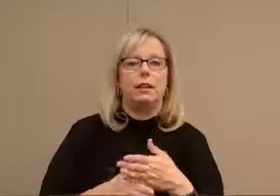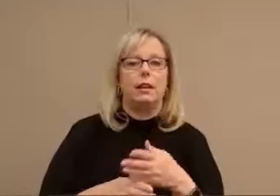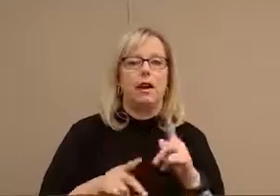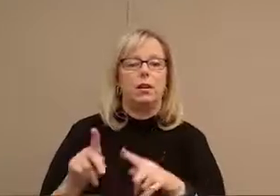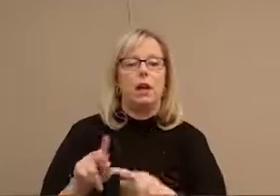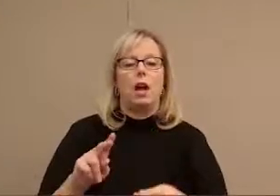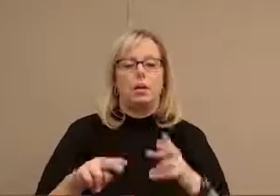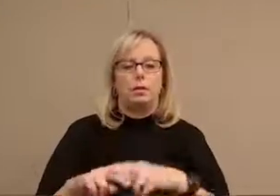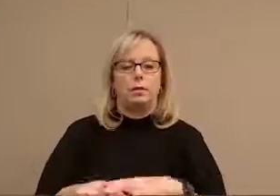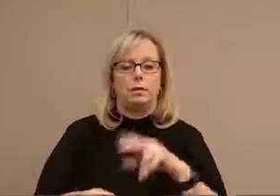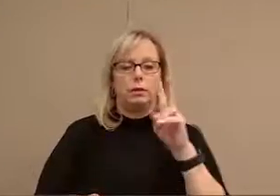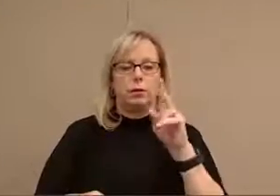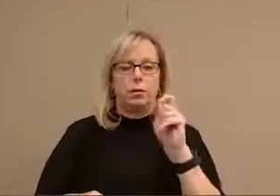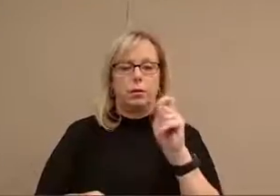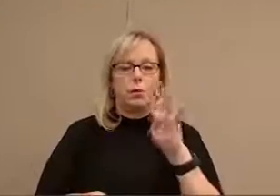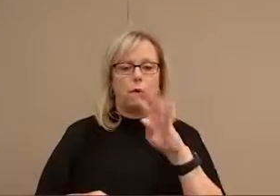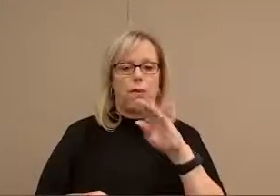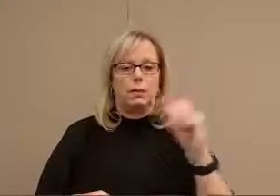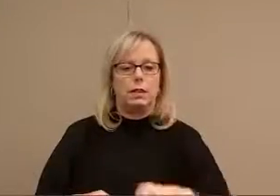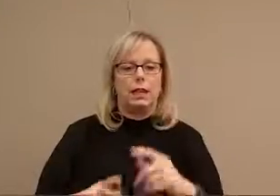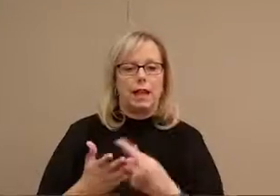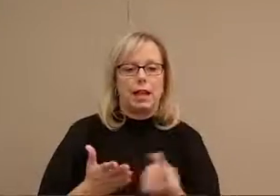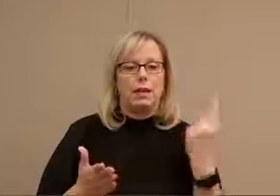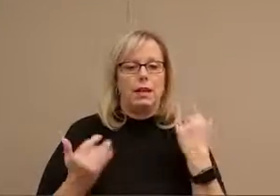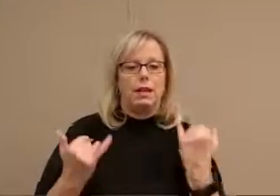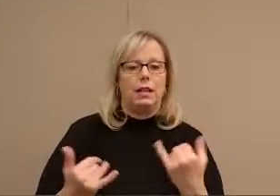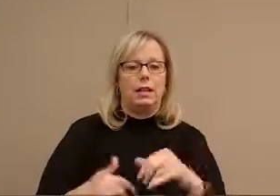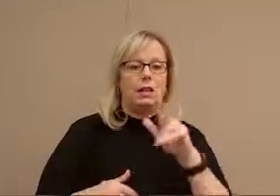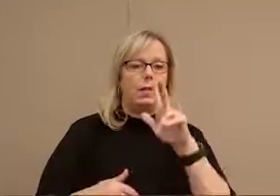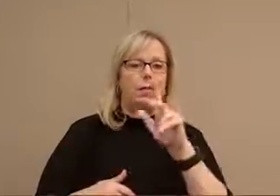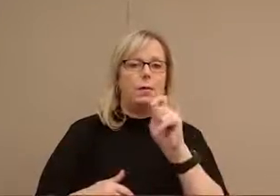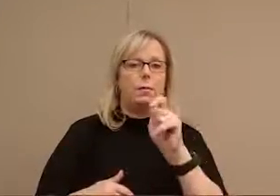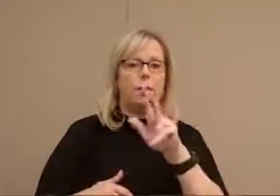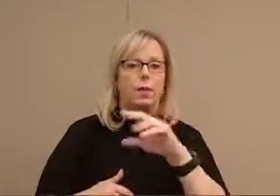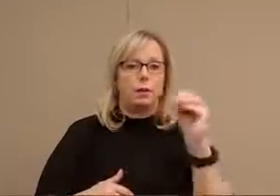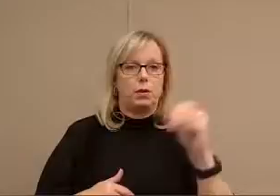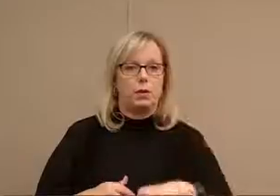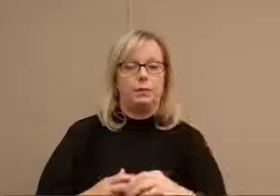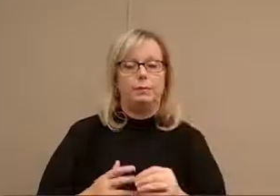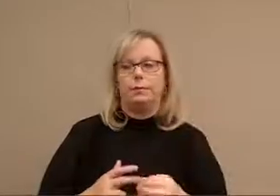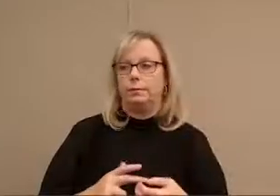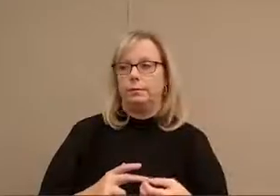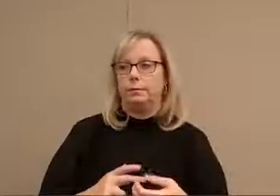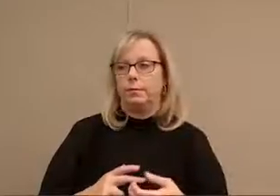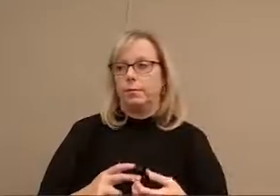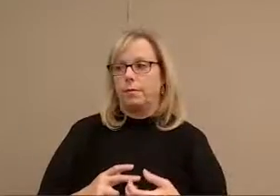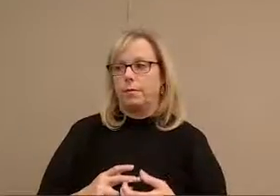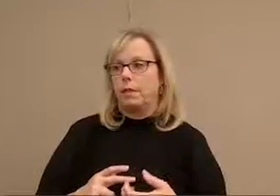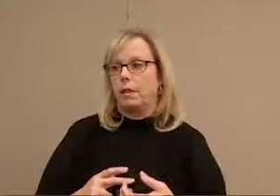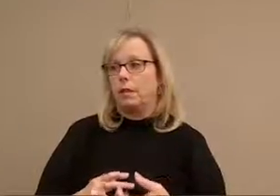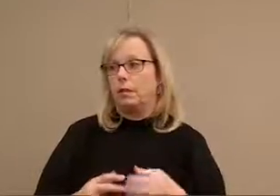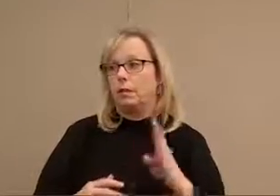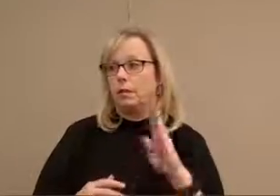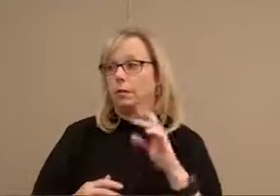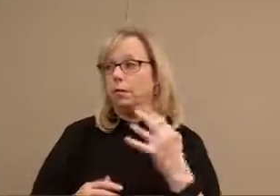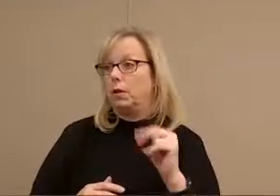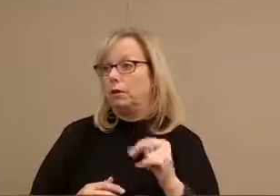is up from 2.4% last week to 3.3% this week. So